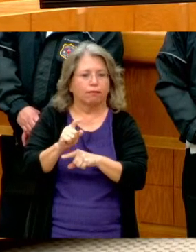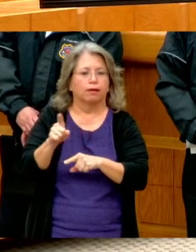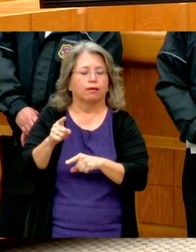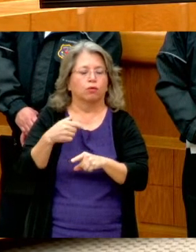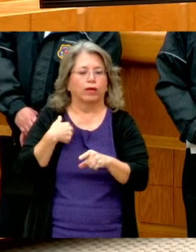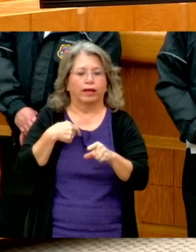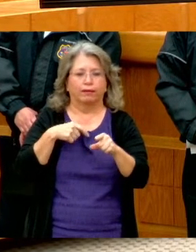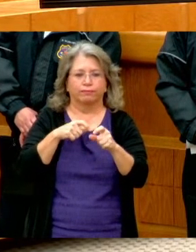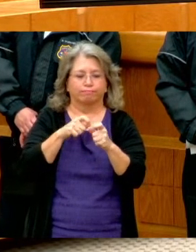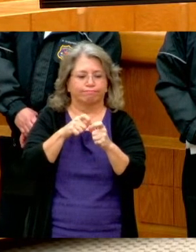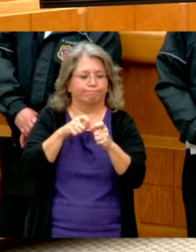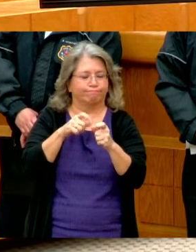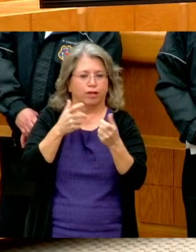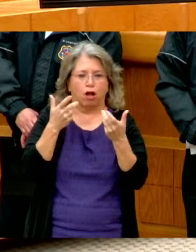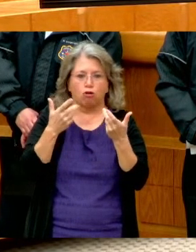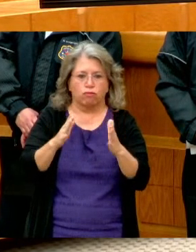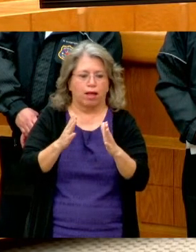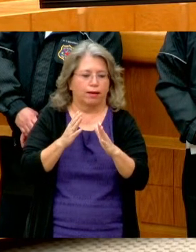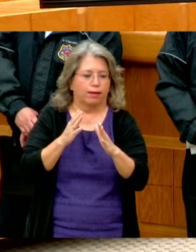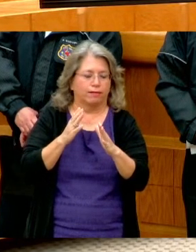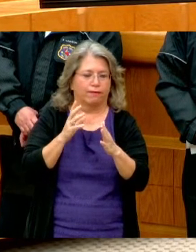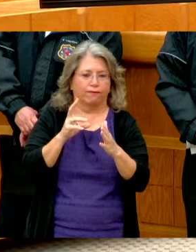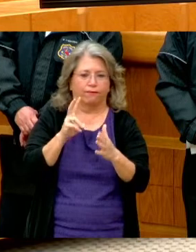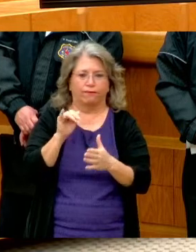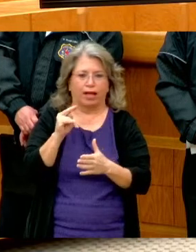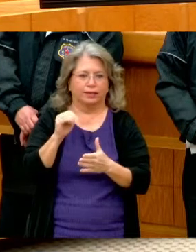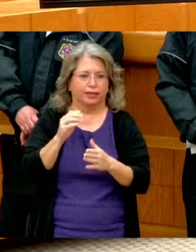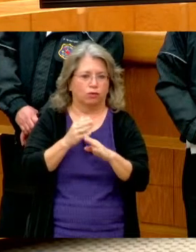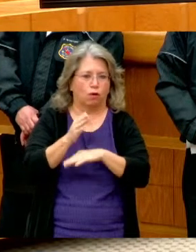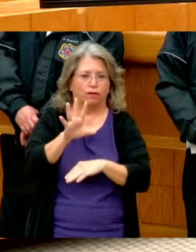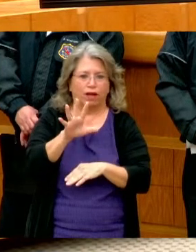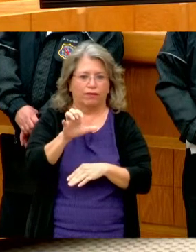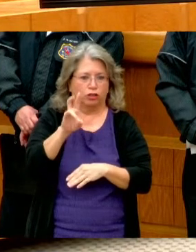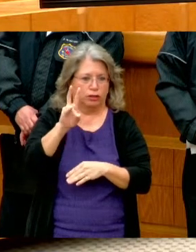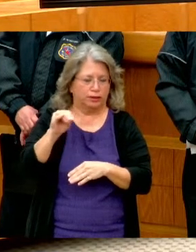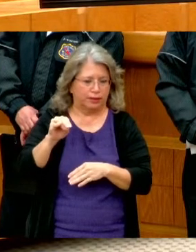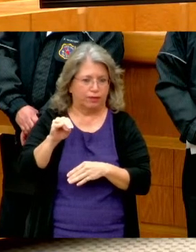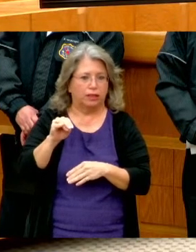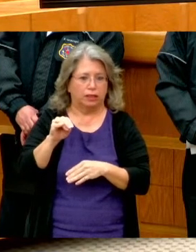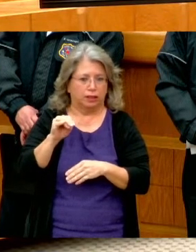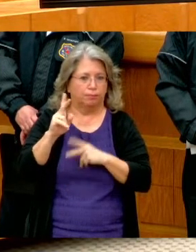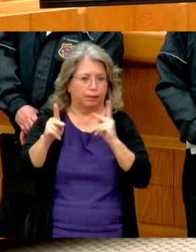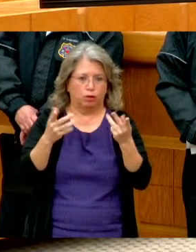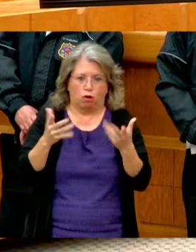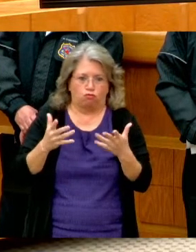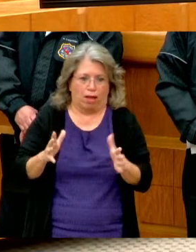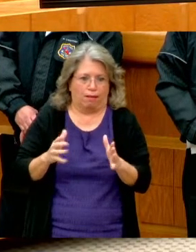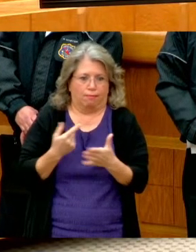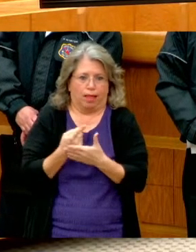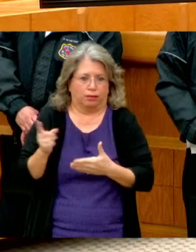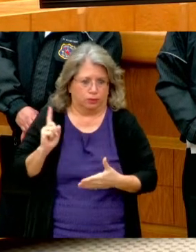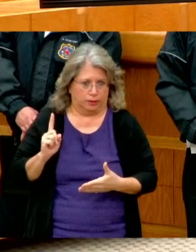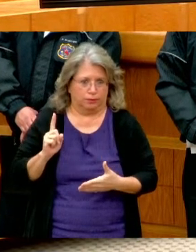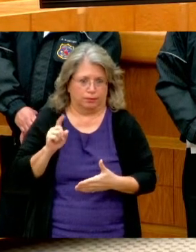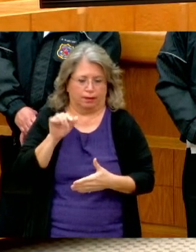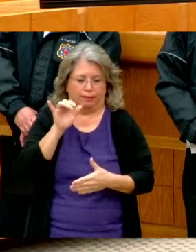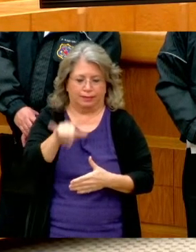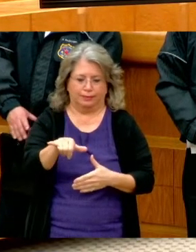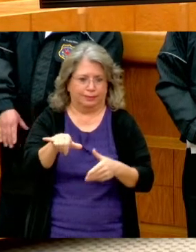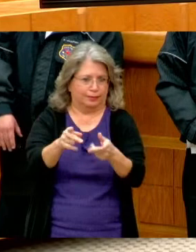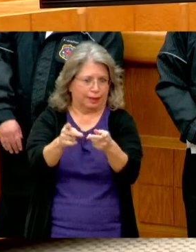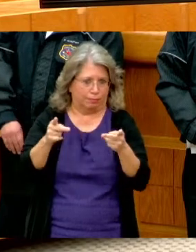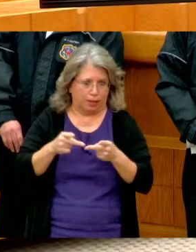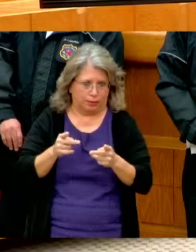having vaccinated over 570 people at this very location just a week ago. This is